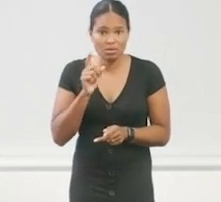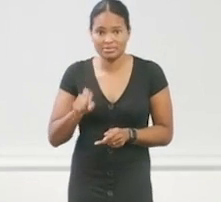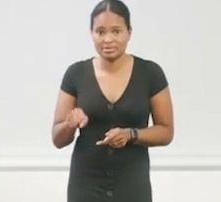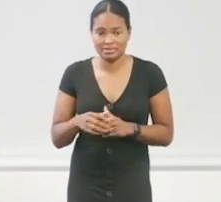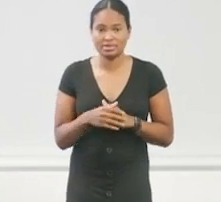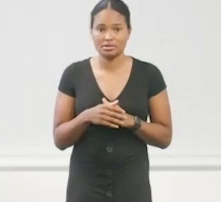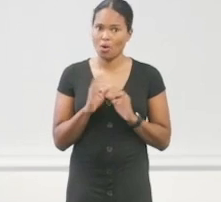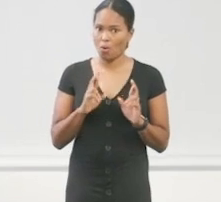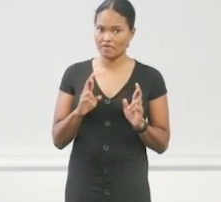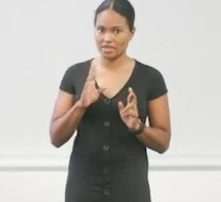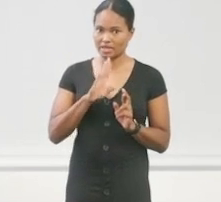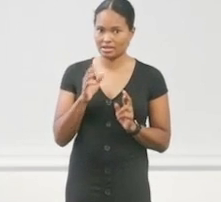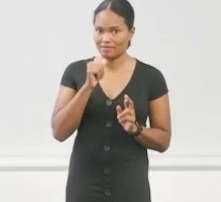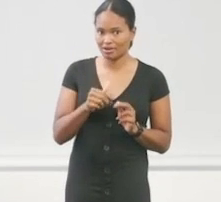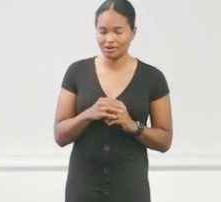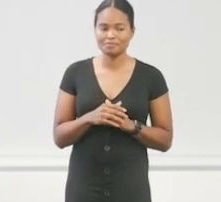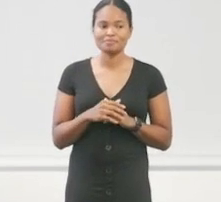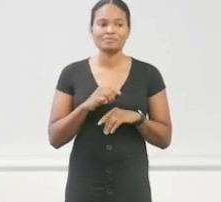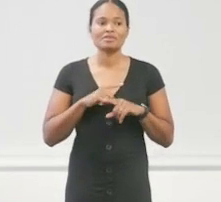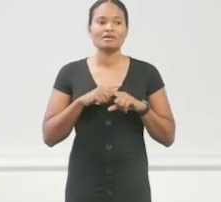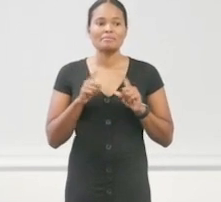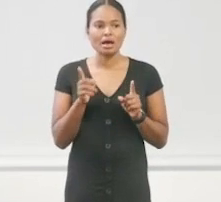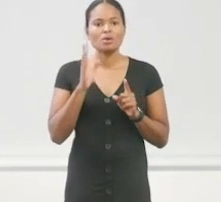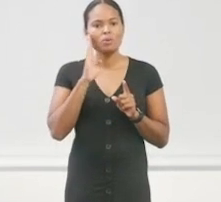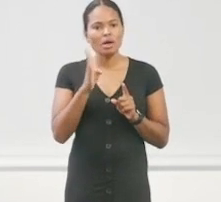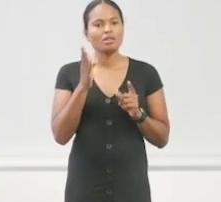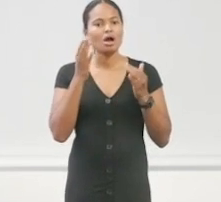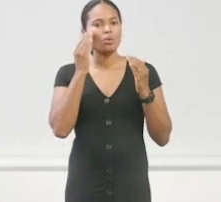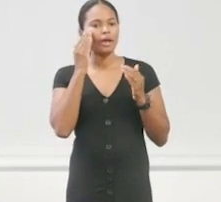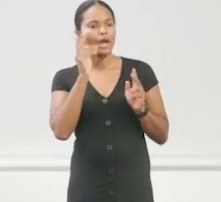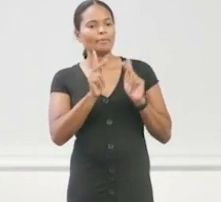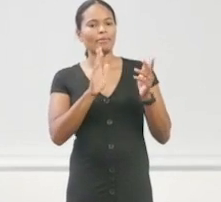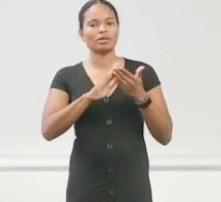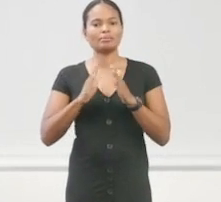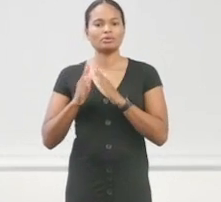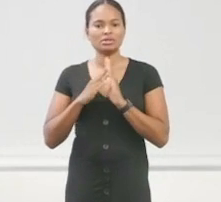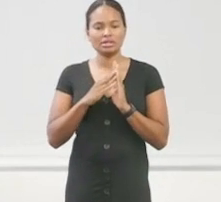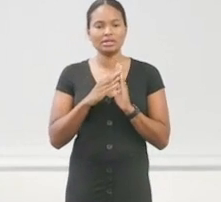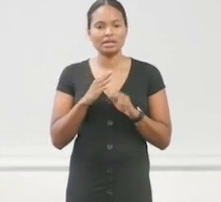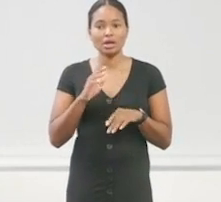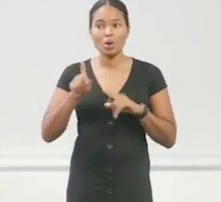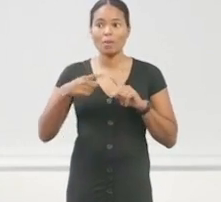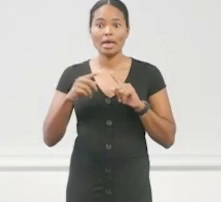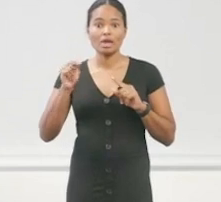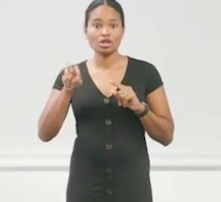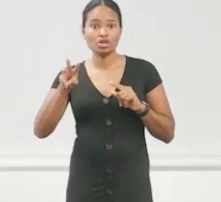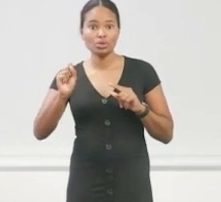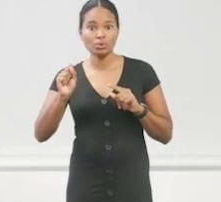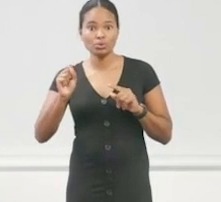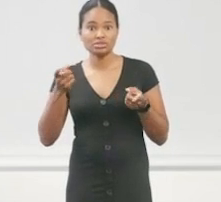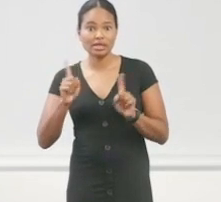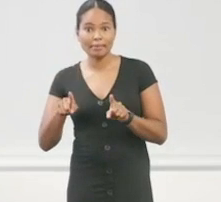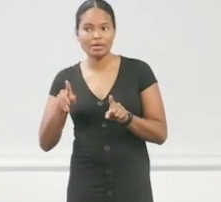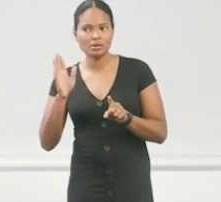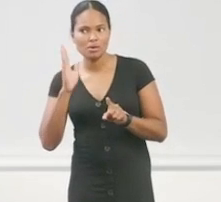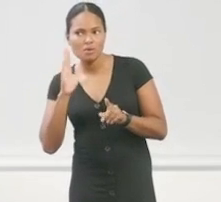them, you're still going to be aware of people in the community that when you hear something on the news, you're going to have a little bit greater level of trust